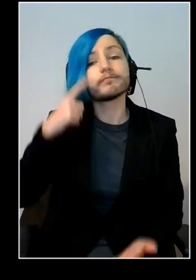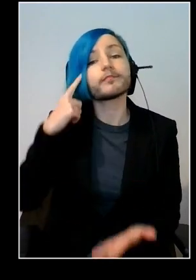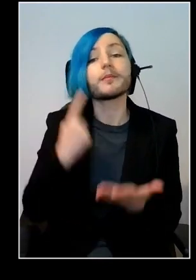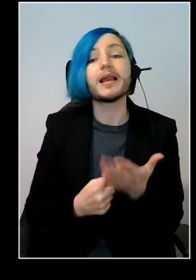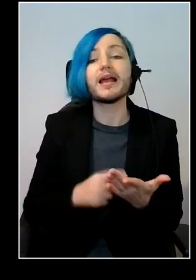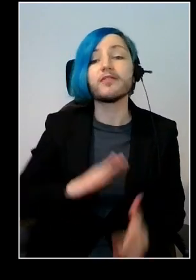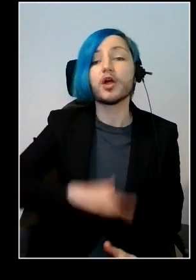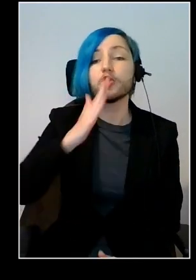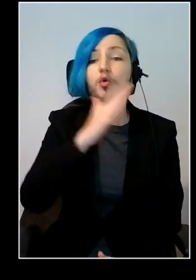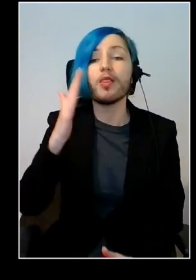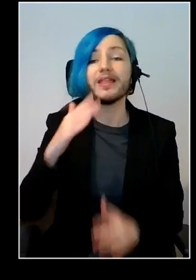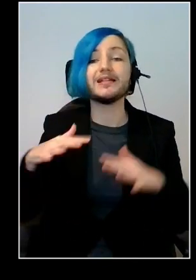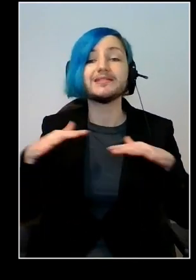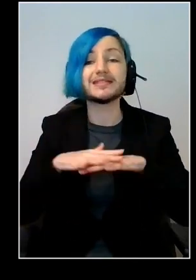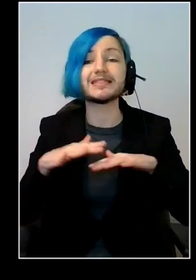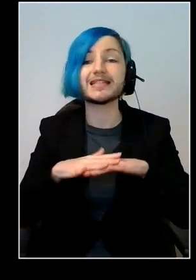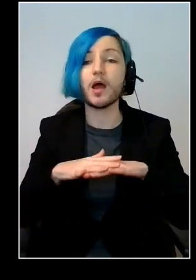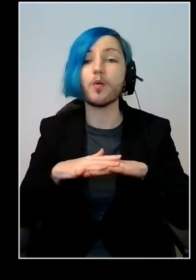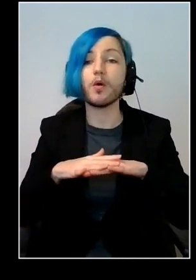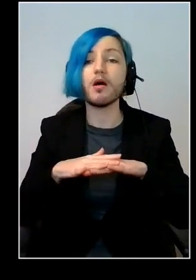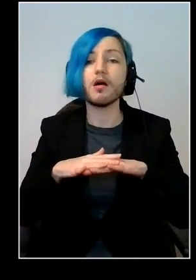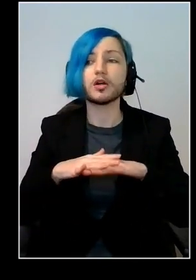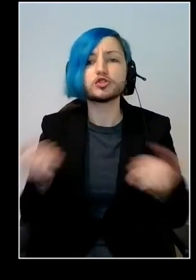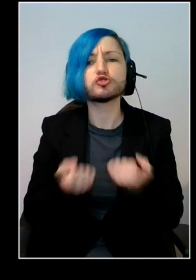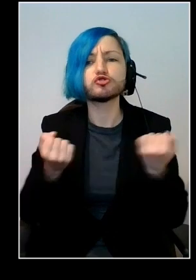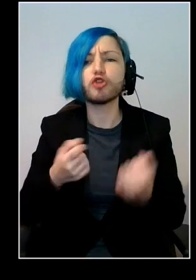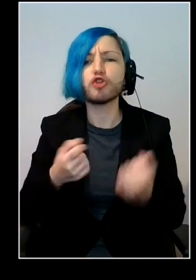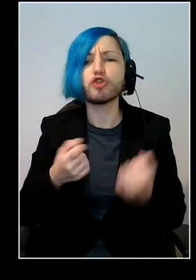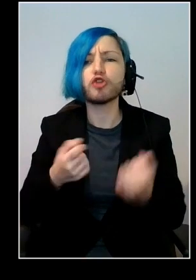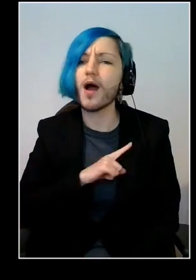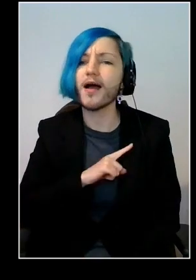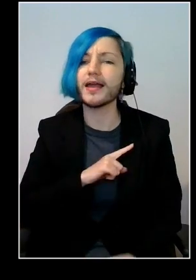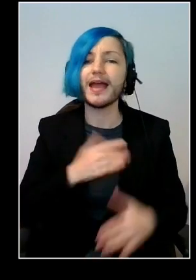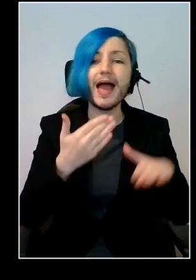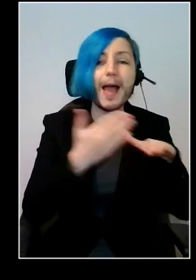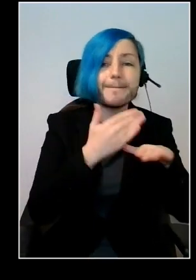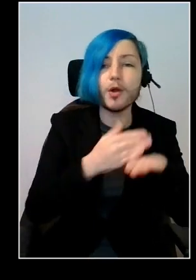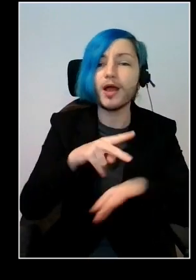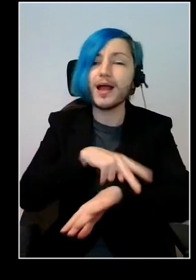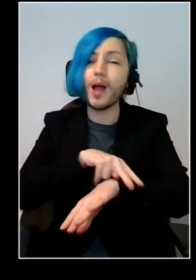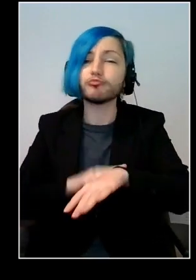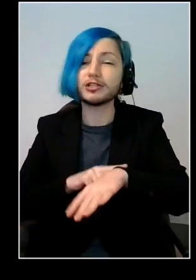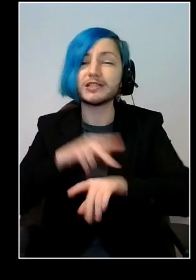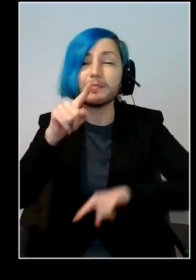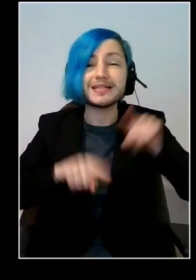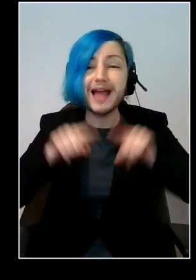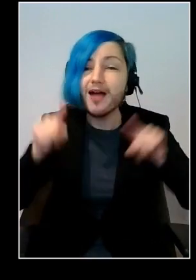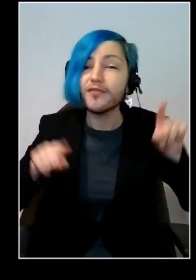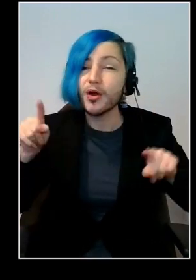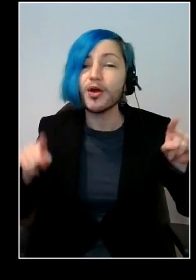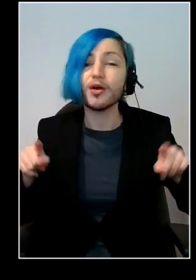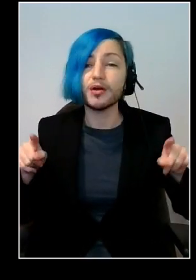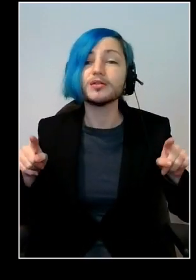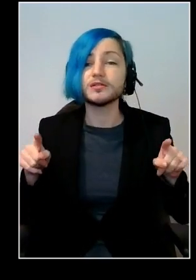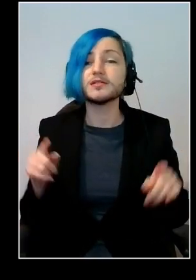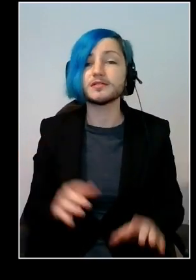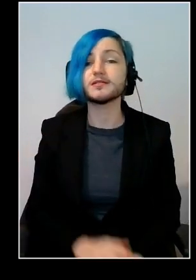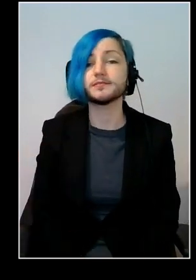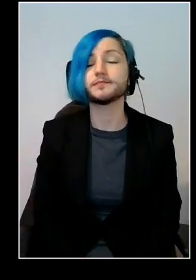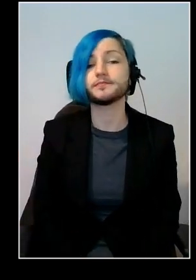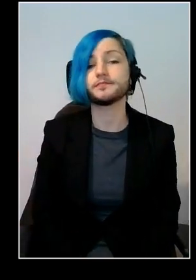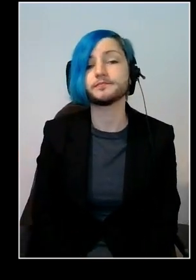East network is the diversity of employers and apprentices involved in the